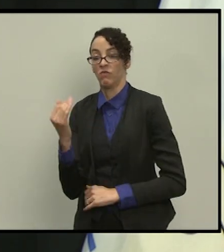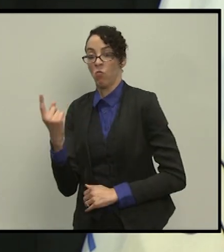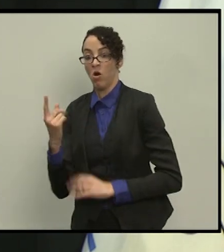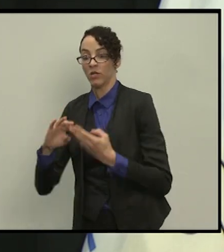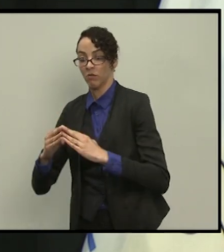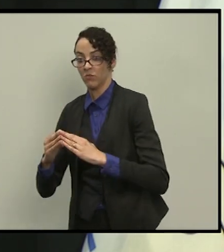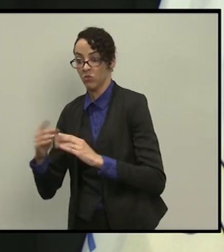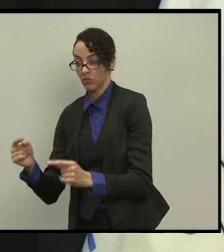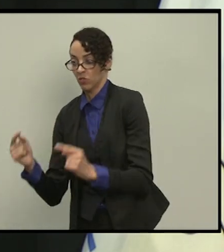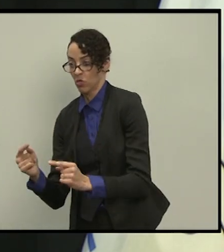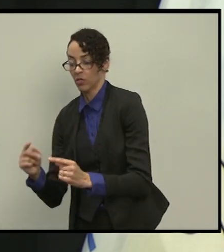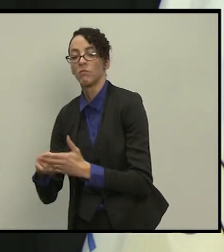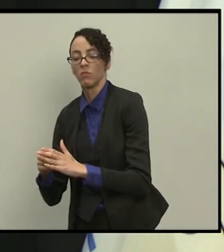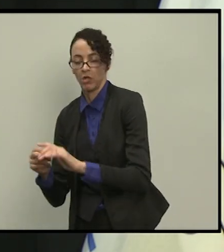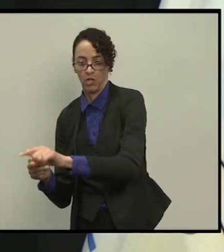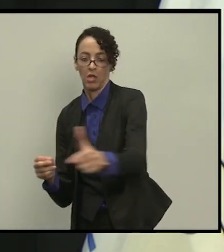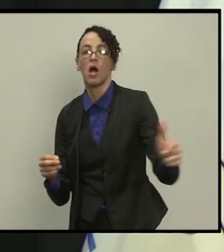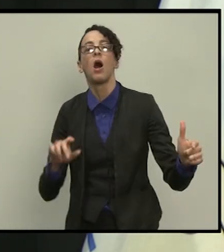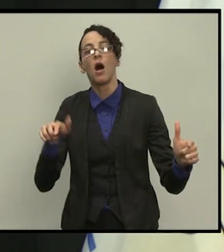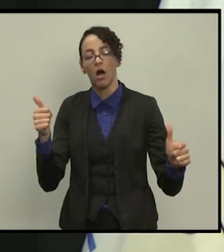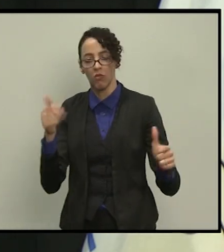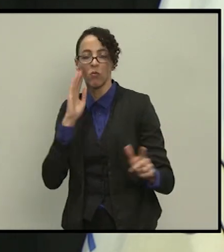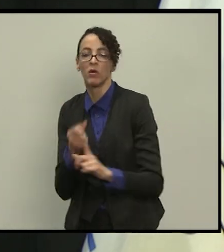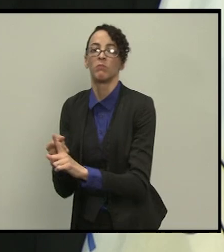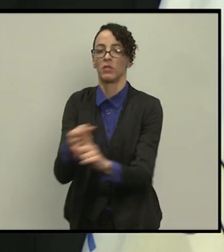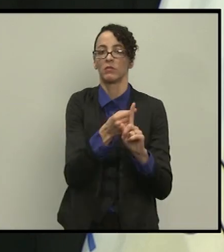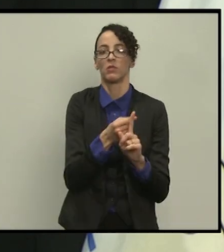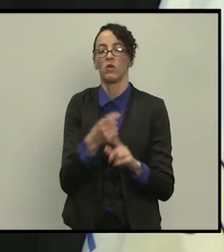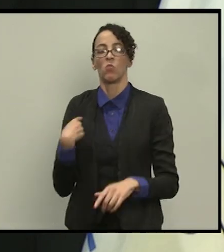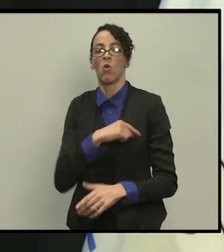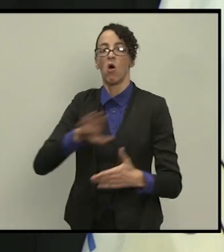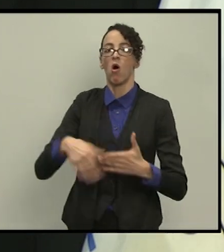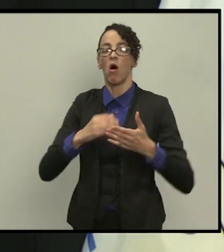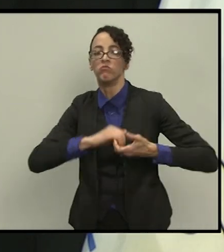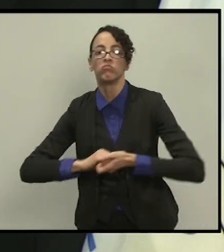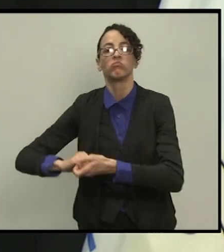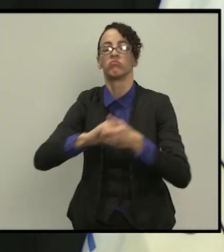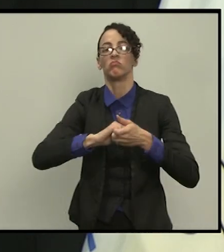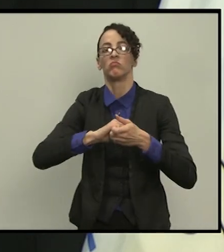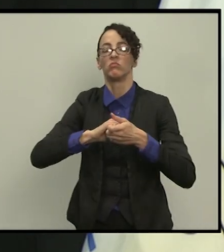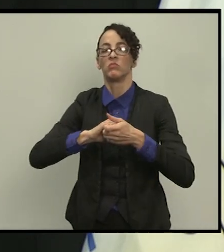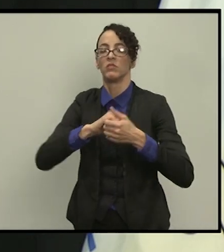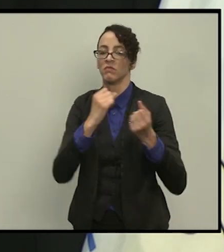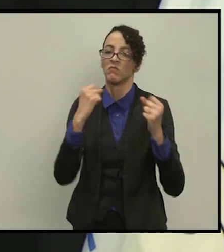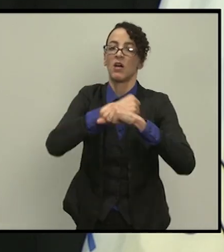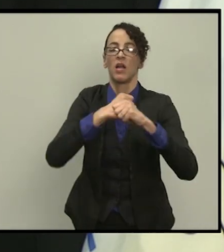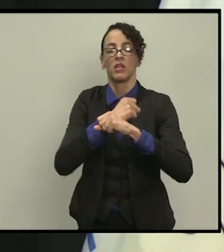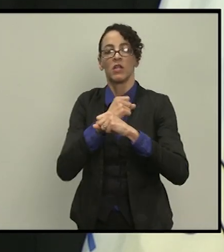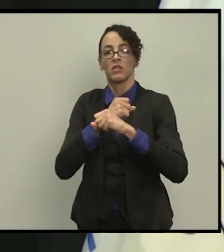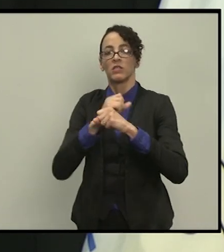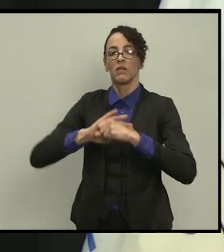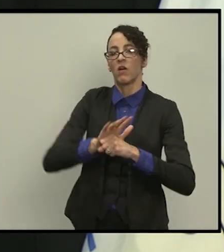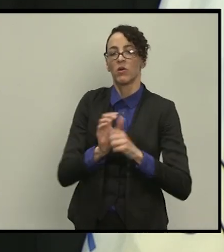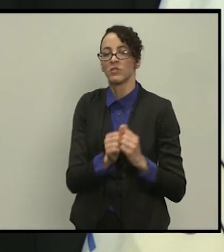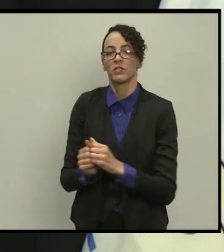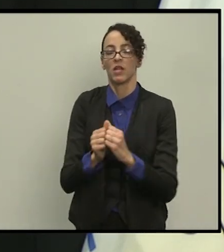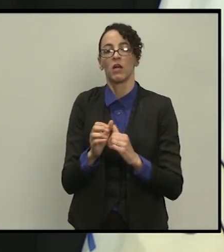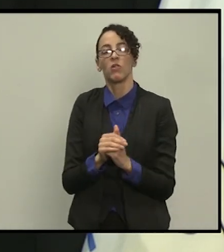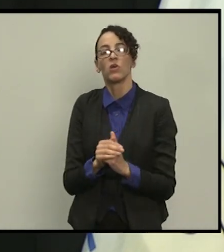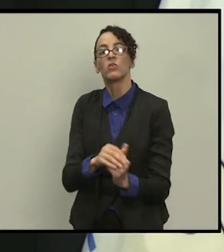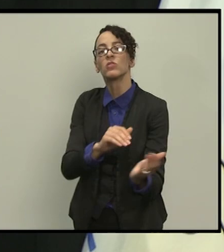fight will not just be against a virus. Dr. King talked about fighting our